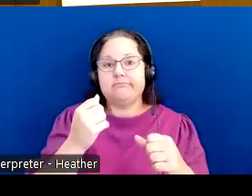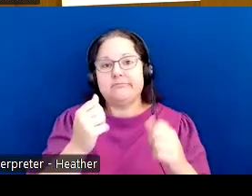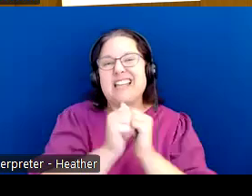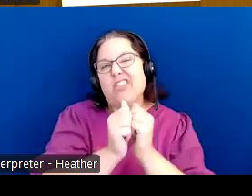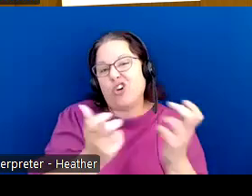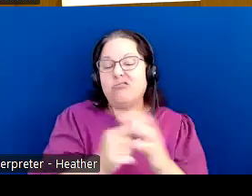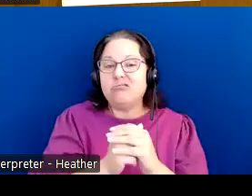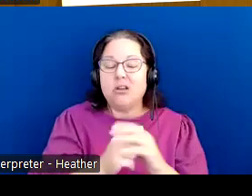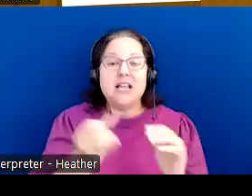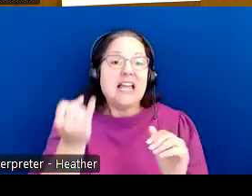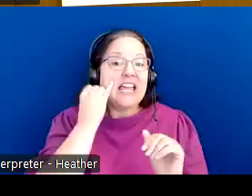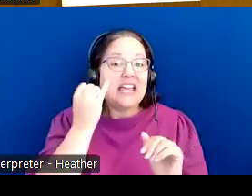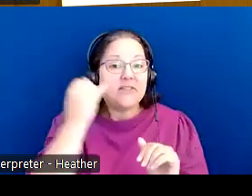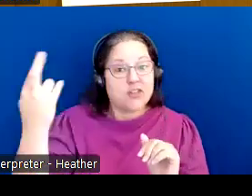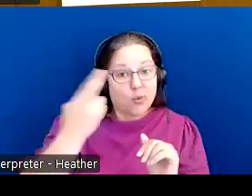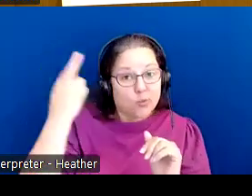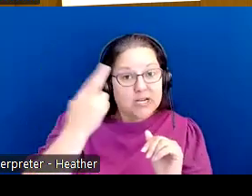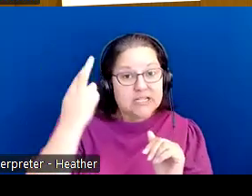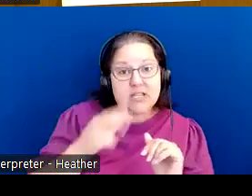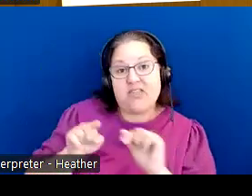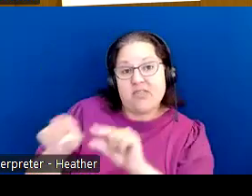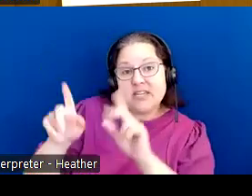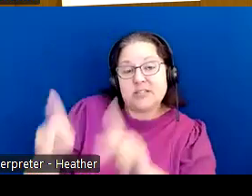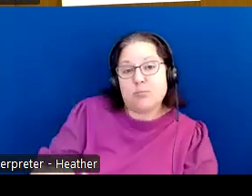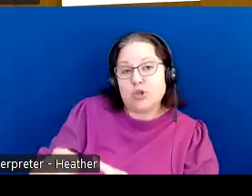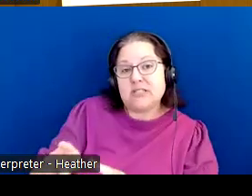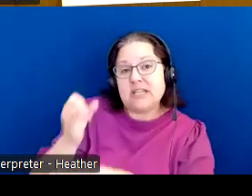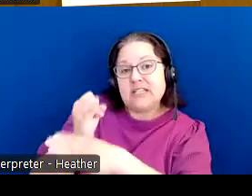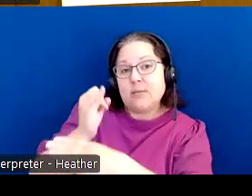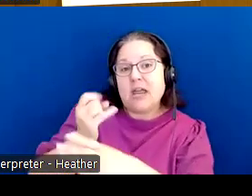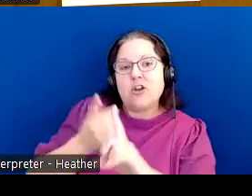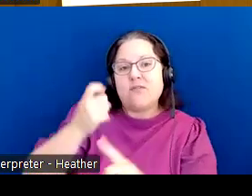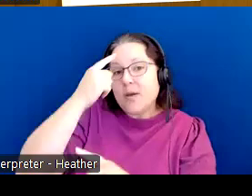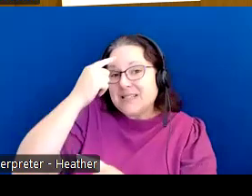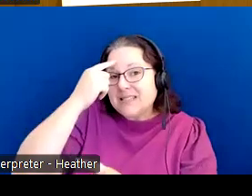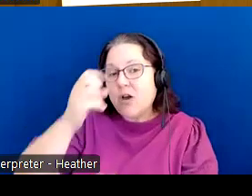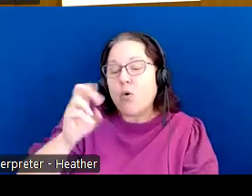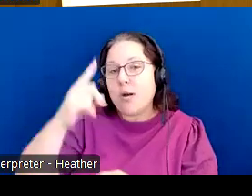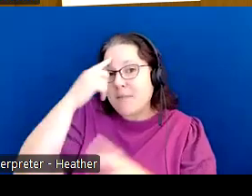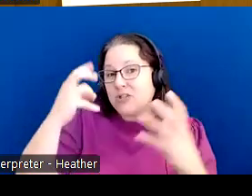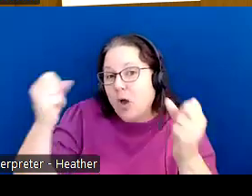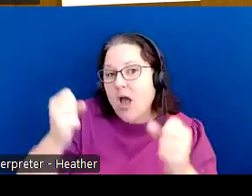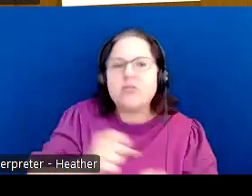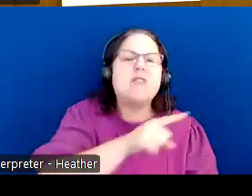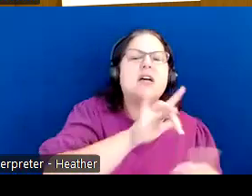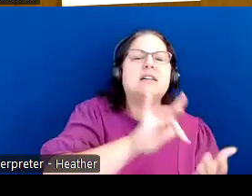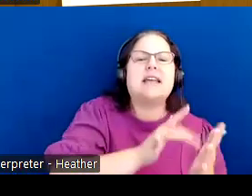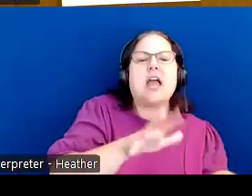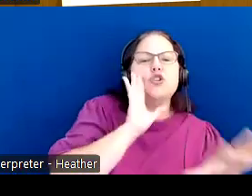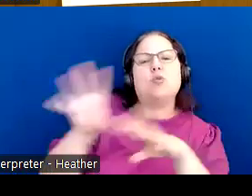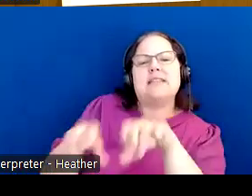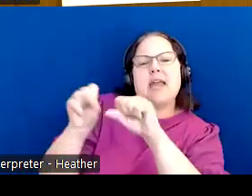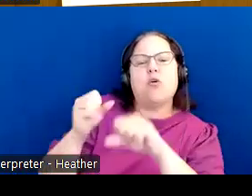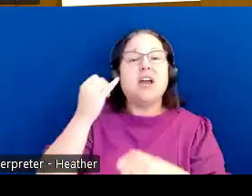if the reason that somebody might be impaired is from a psychiatric issue or a mental health issue, then psychiatry takes it. If it's